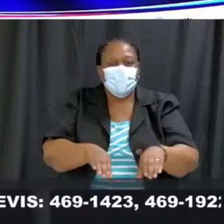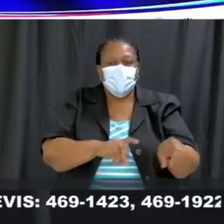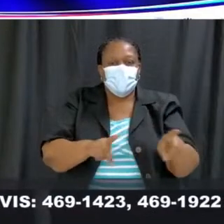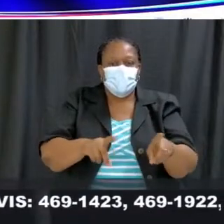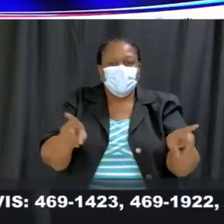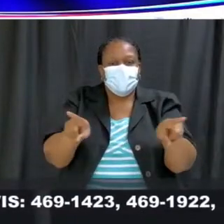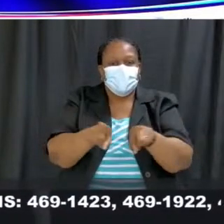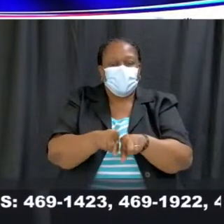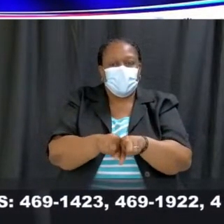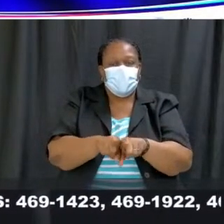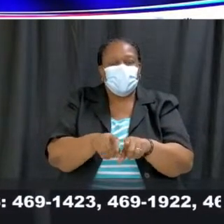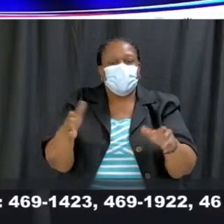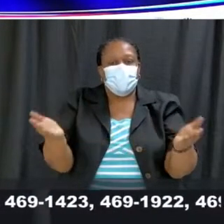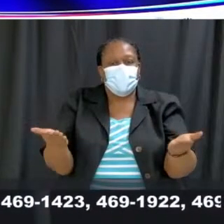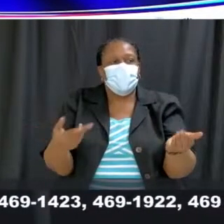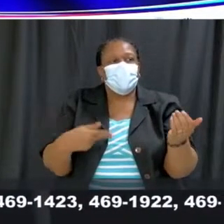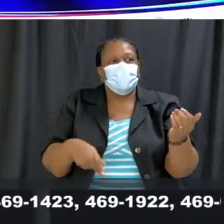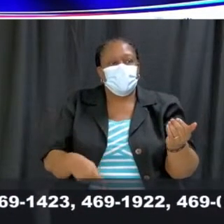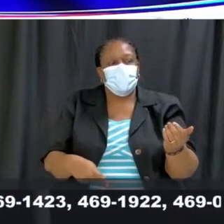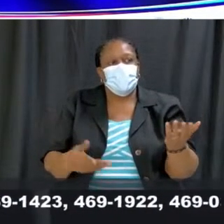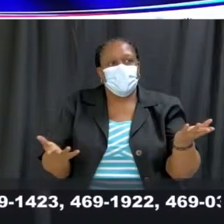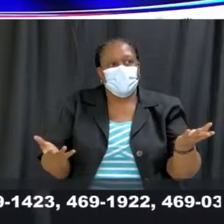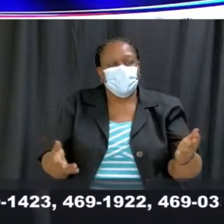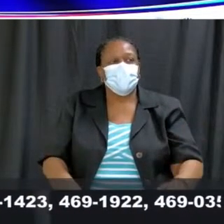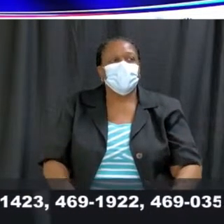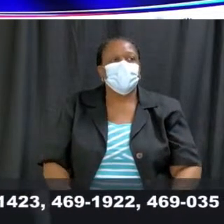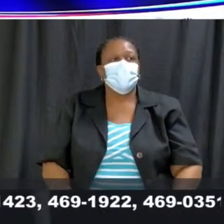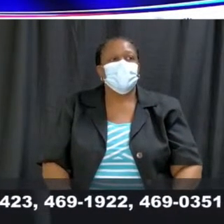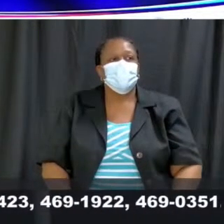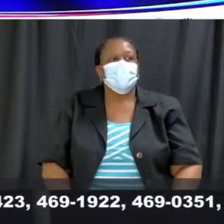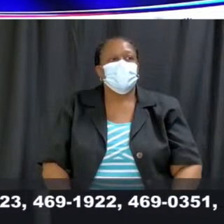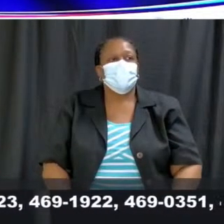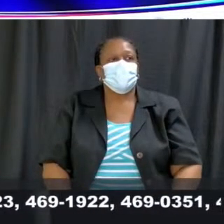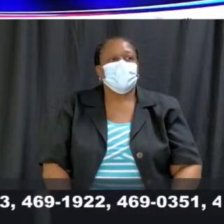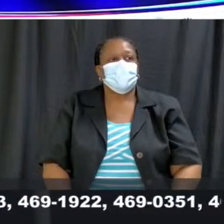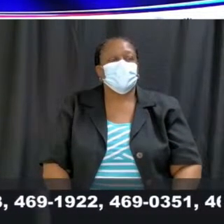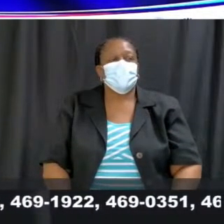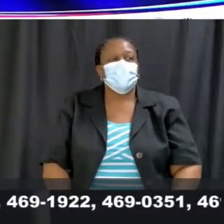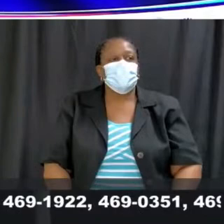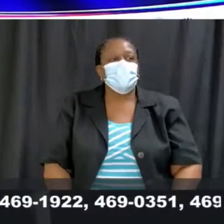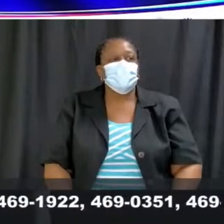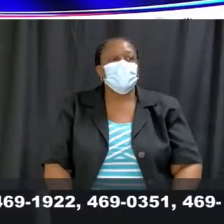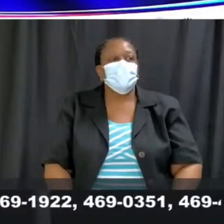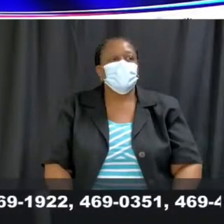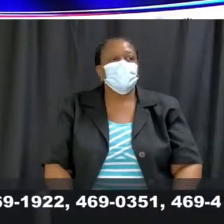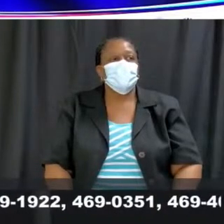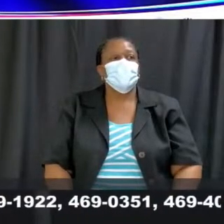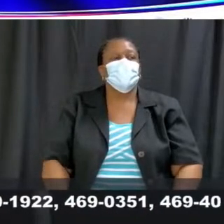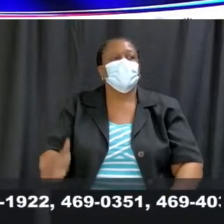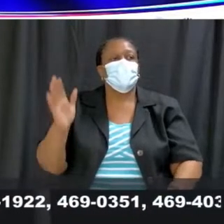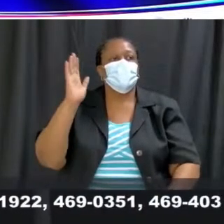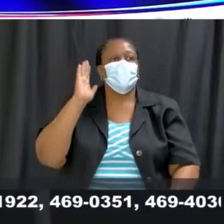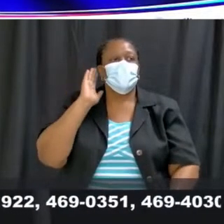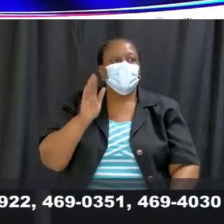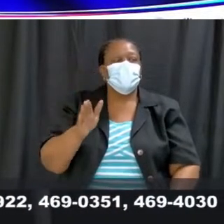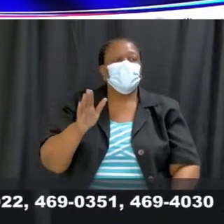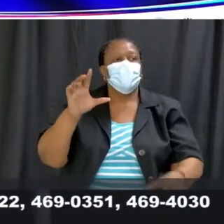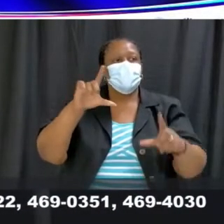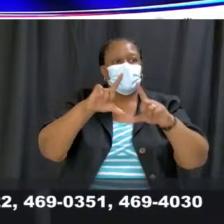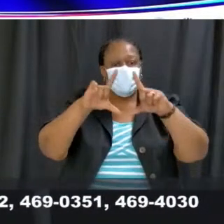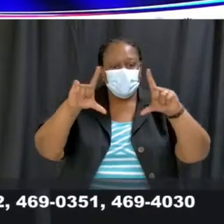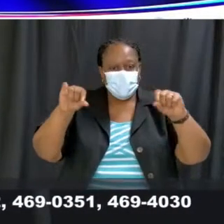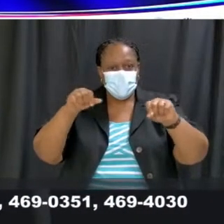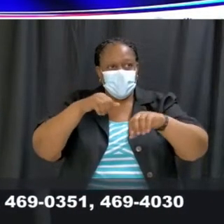cards? And the second one, which is related, will the electronic vaccine